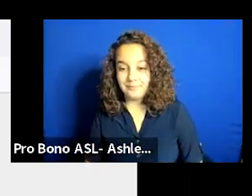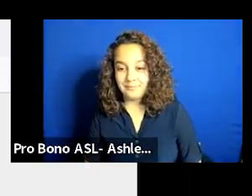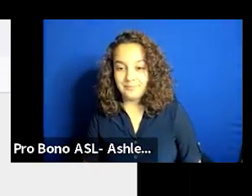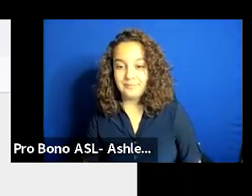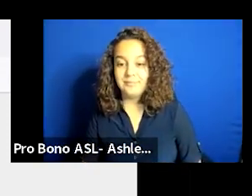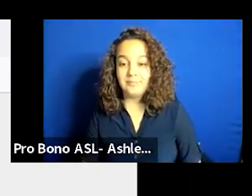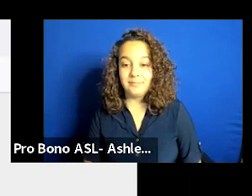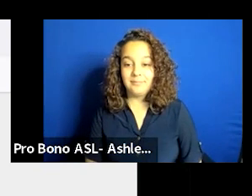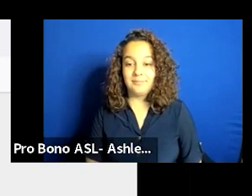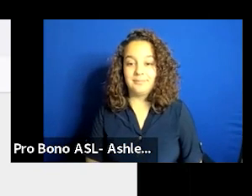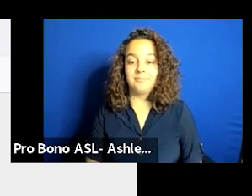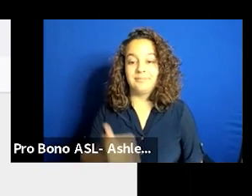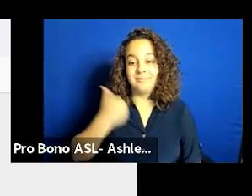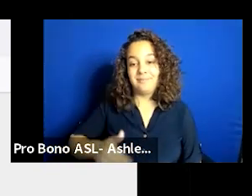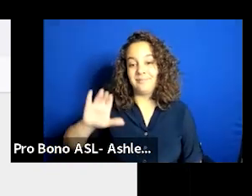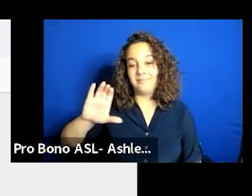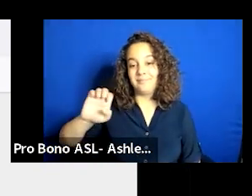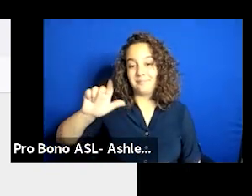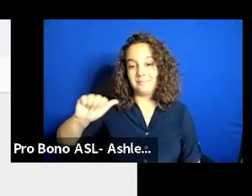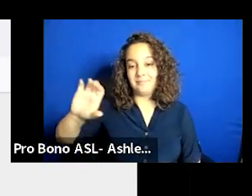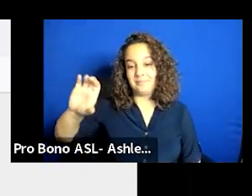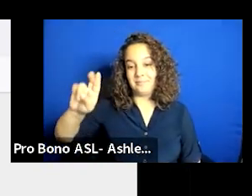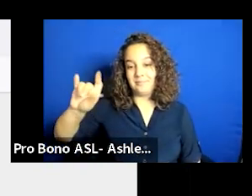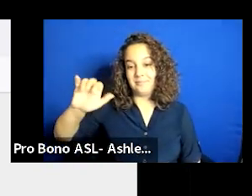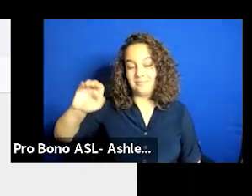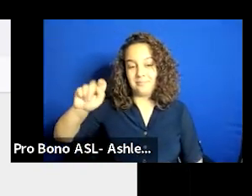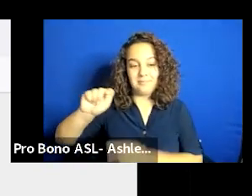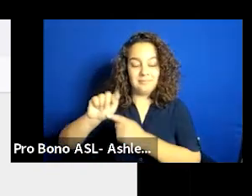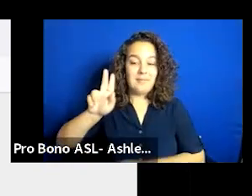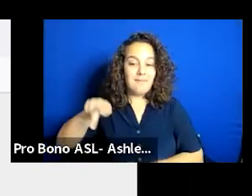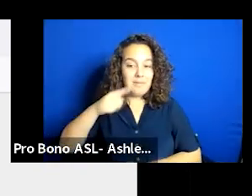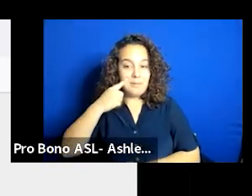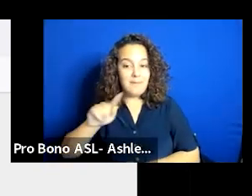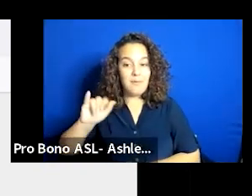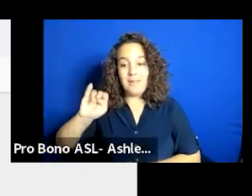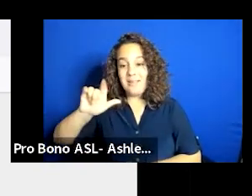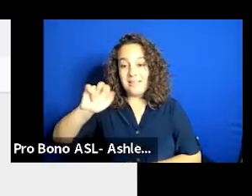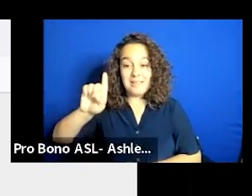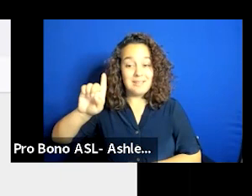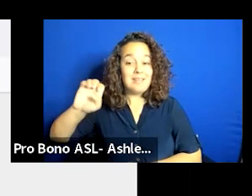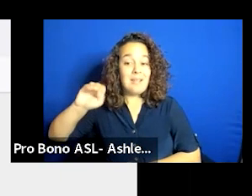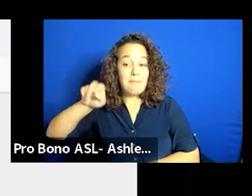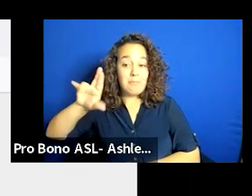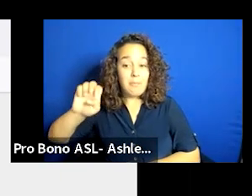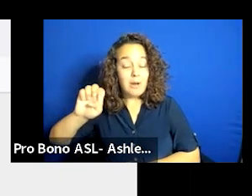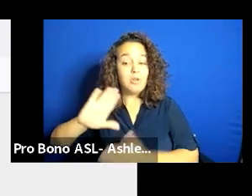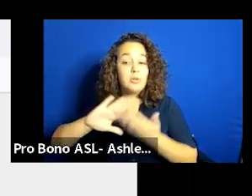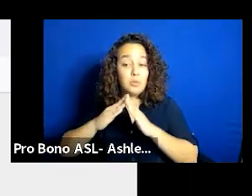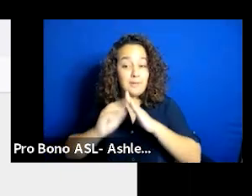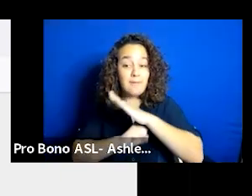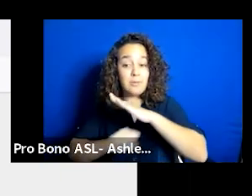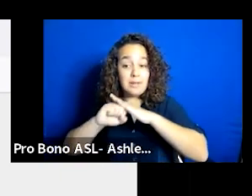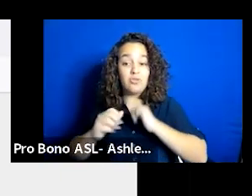Celia Kudyamot, Senior VP of Community Impact and Grants at the Inland Empire Community Foundation, which is